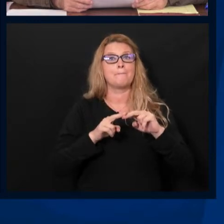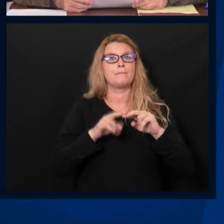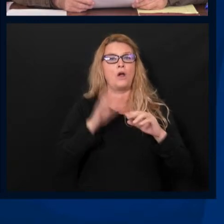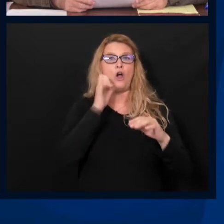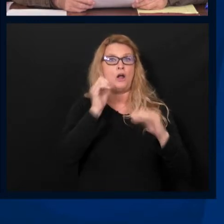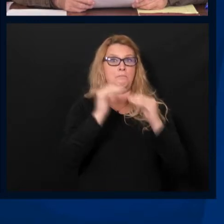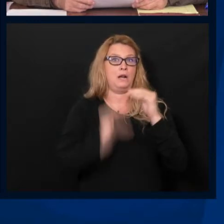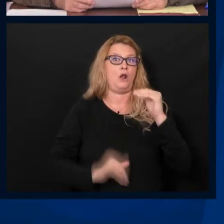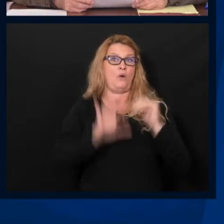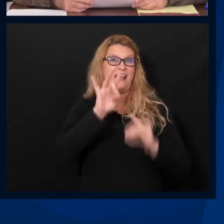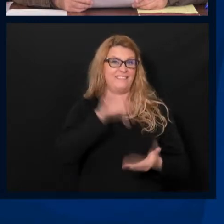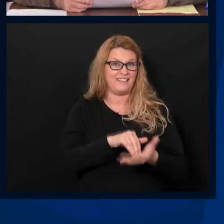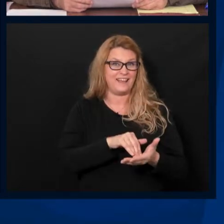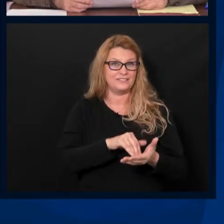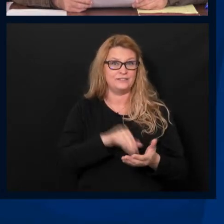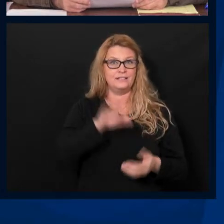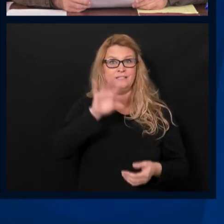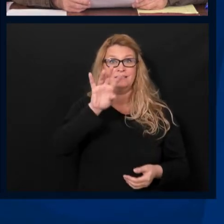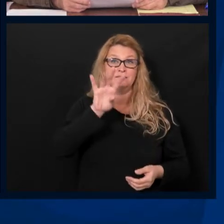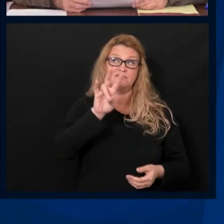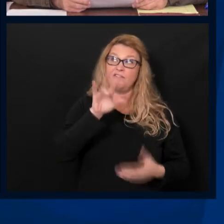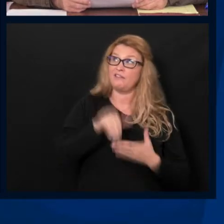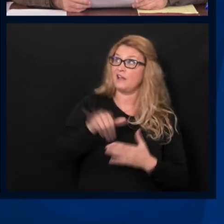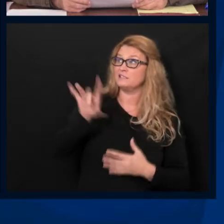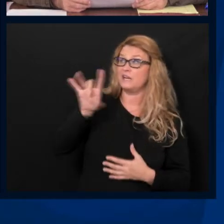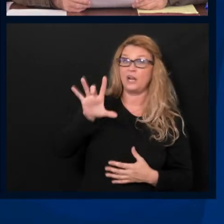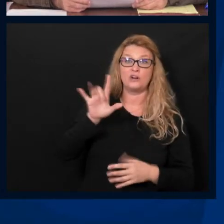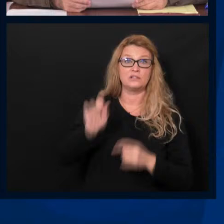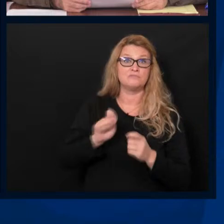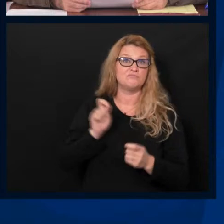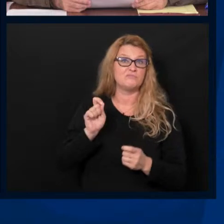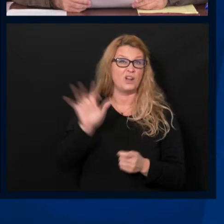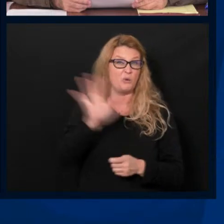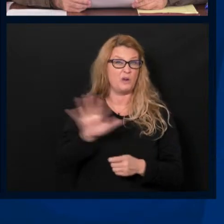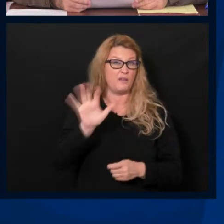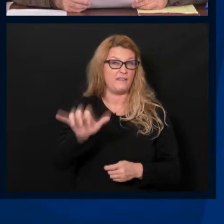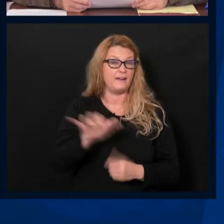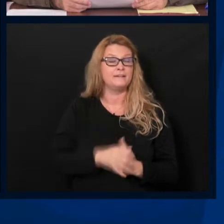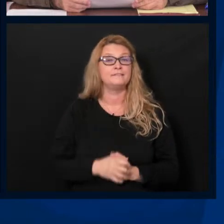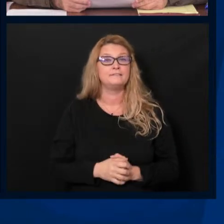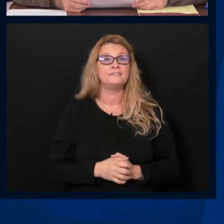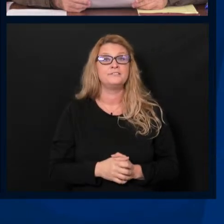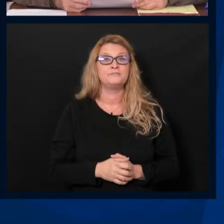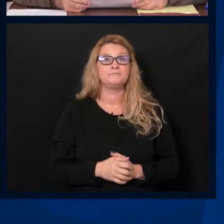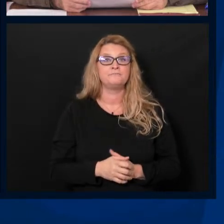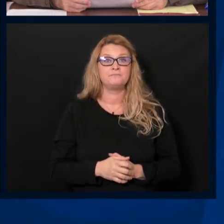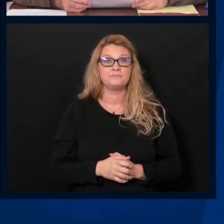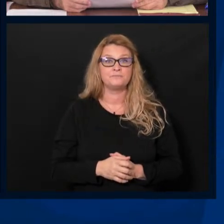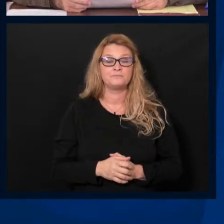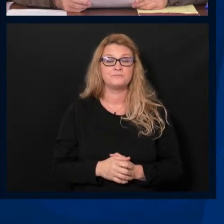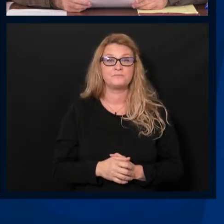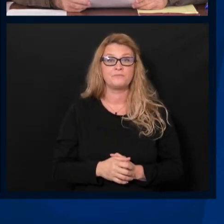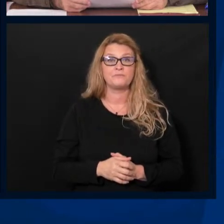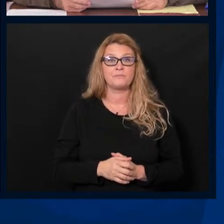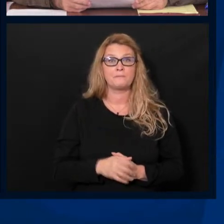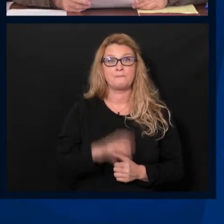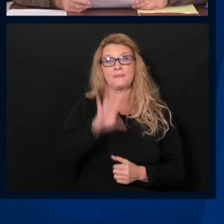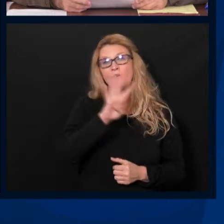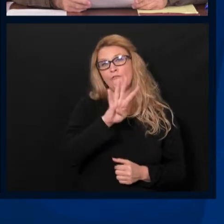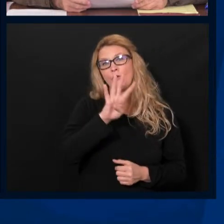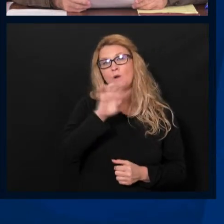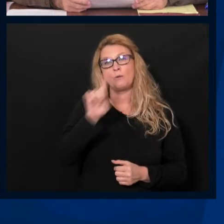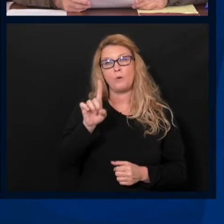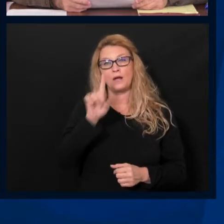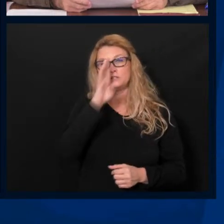8,000. They're at 7,800. That's fantastic, you know, compared to absolutely to where we've been. That's 41